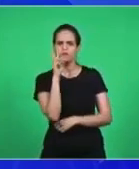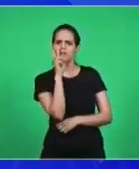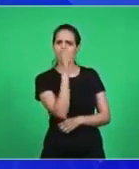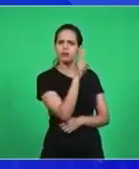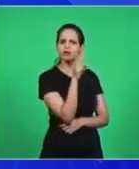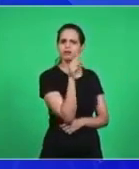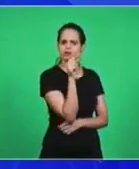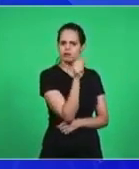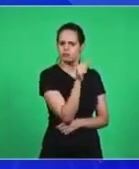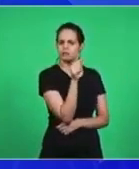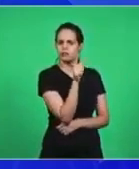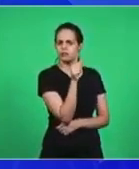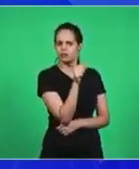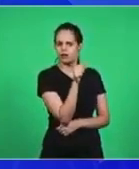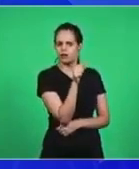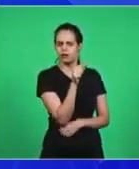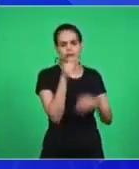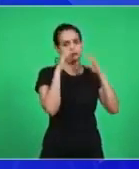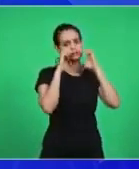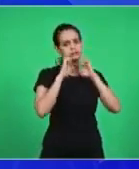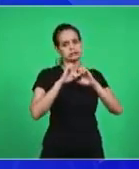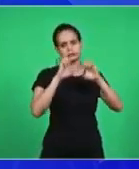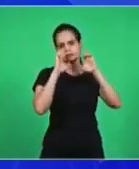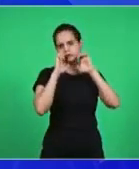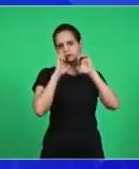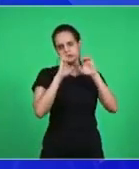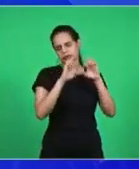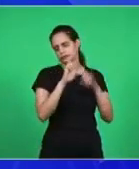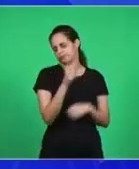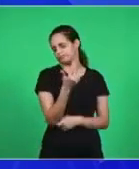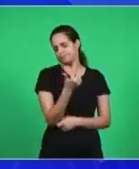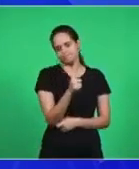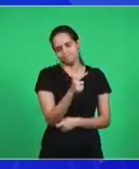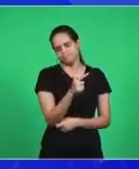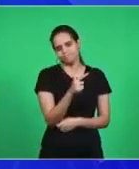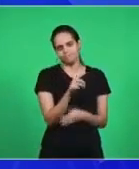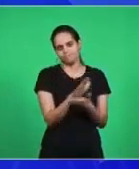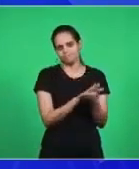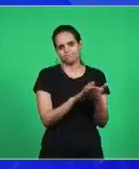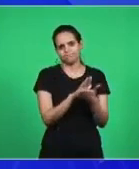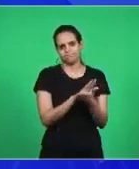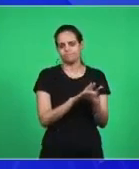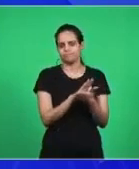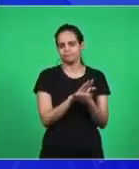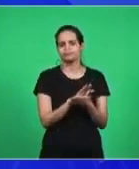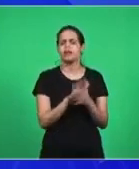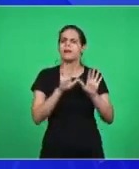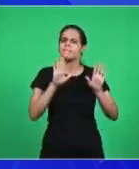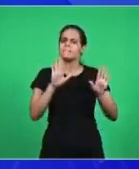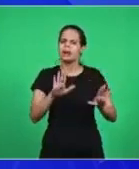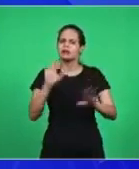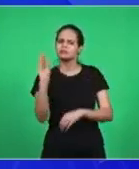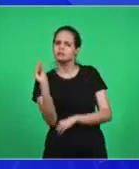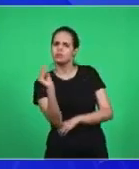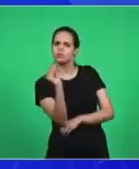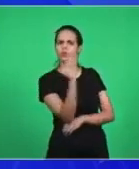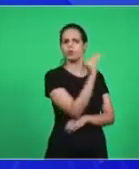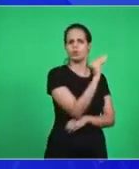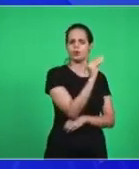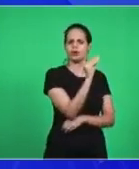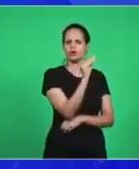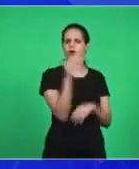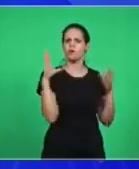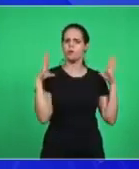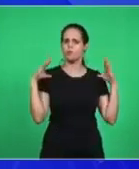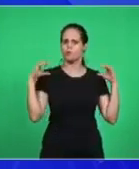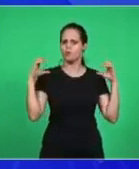country that was not evangelical. Observed. They show here a being like an angel with a trumpet